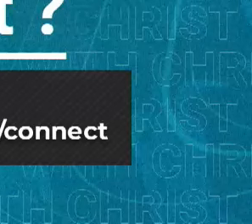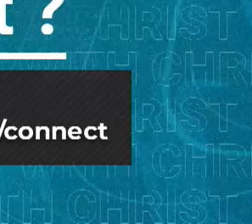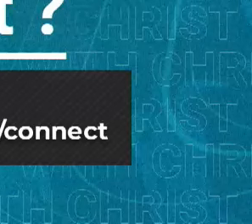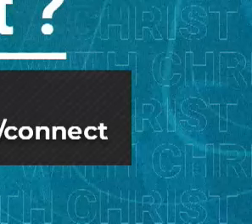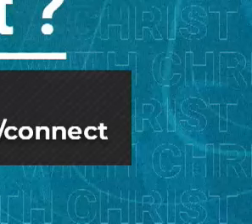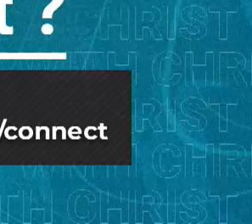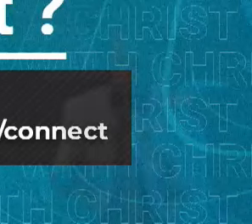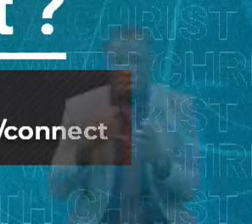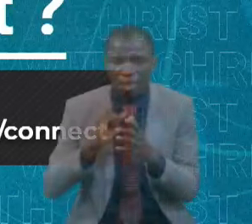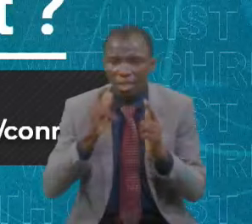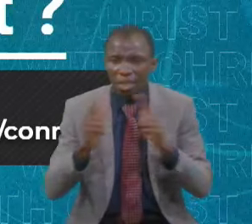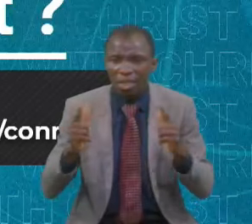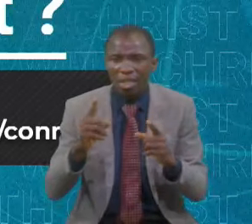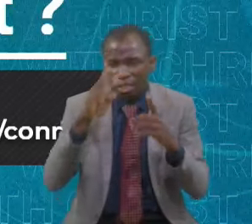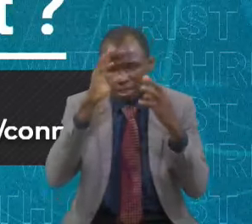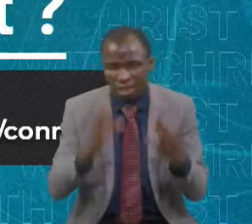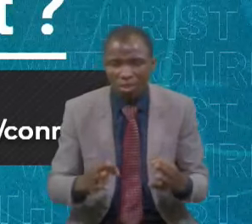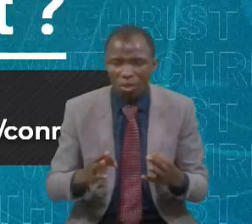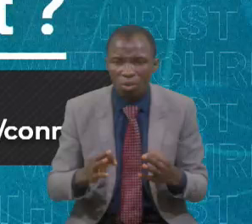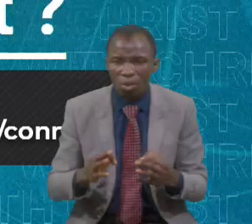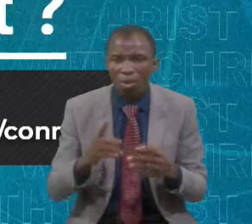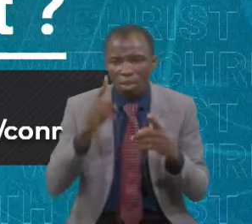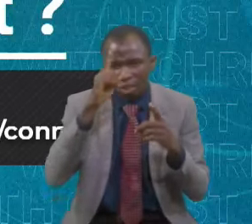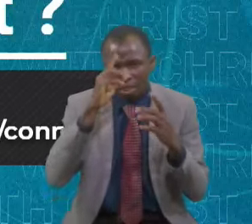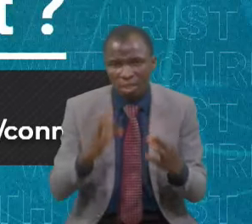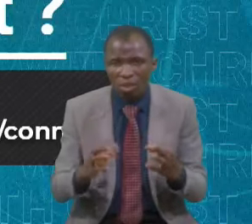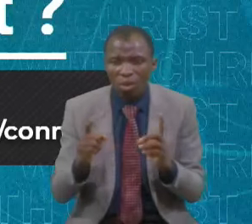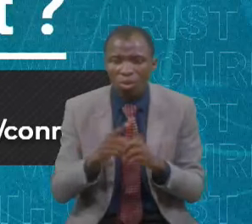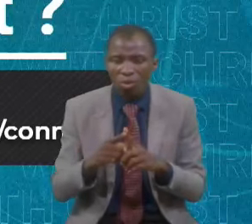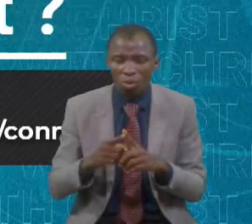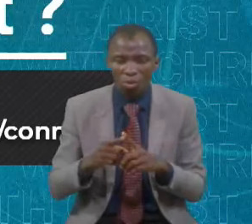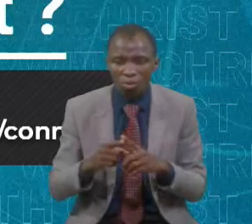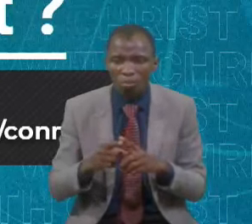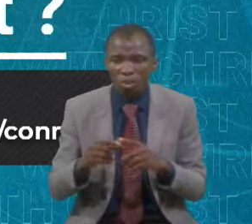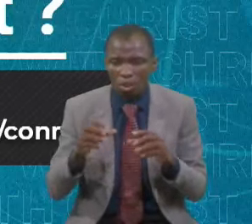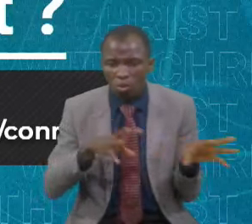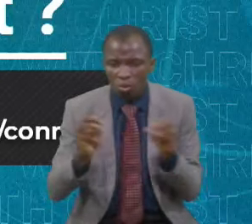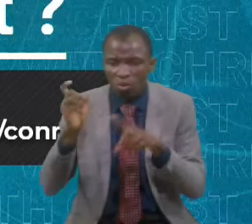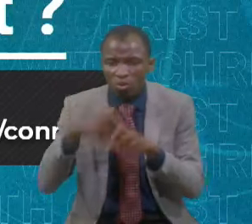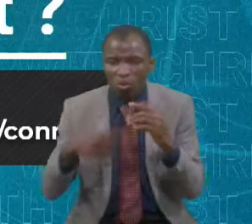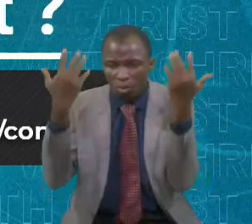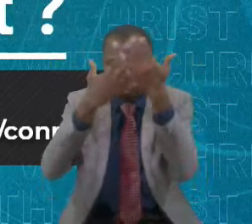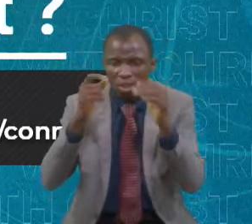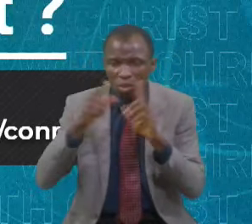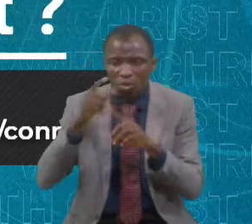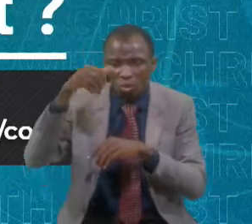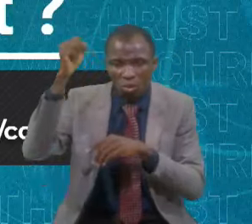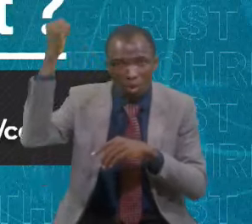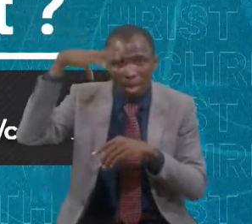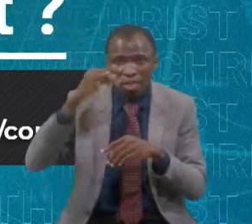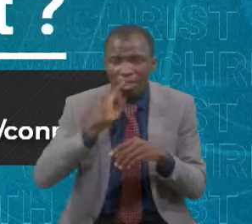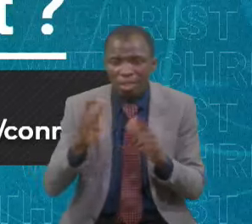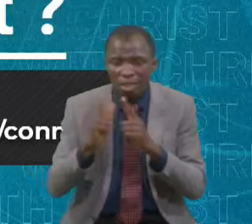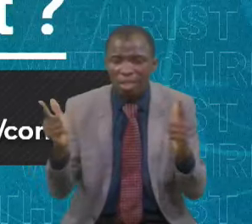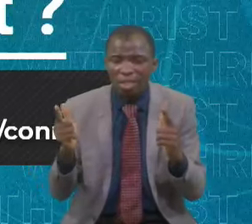decision. Decision to move from death to life is a great decision. Decision to move from misery to happiness and